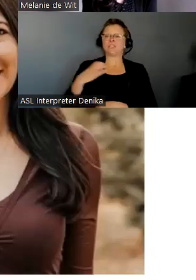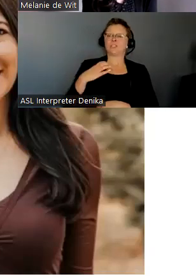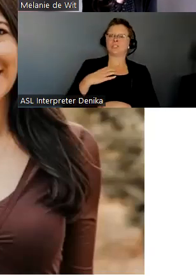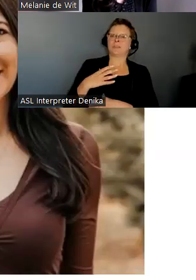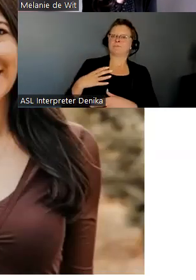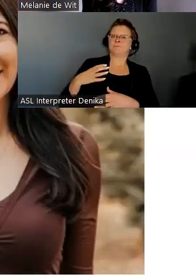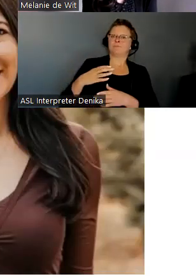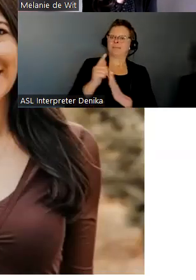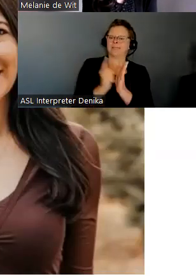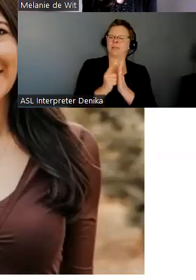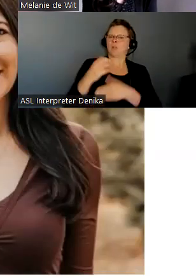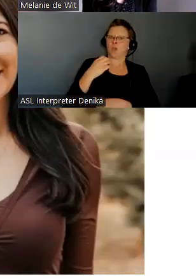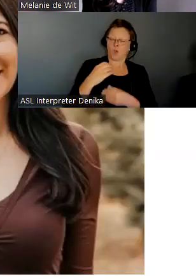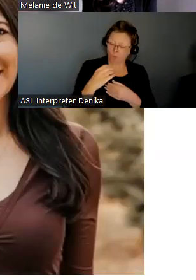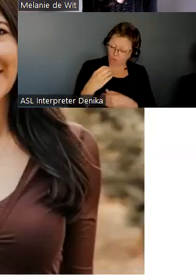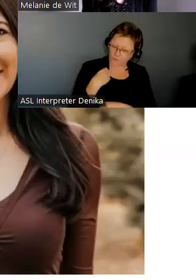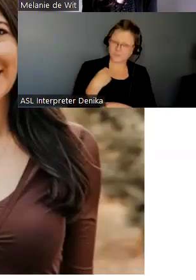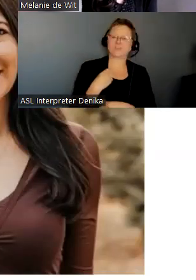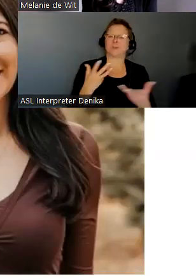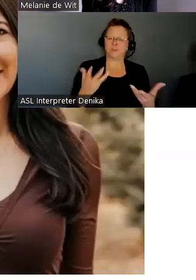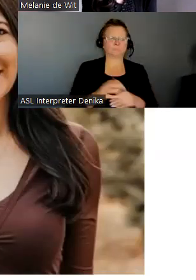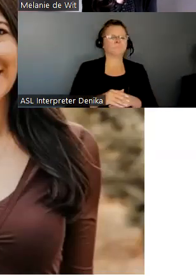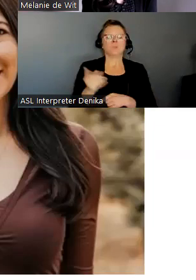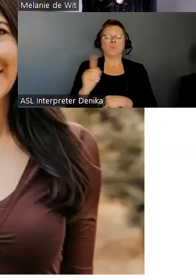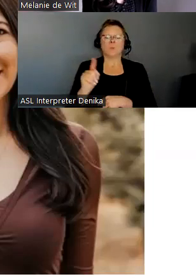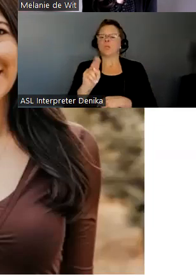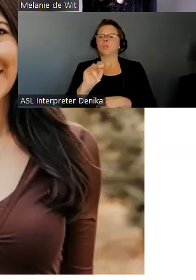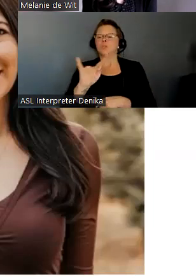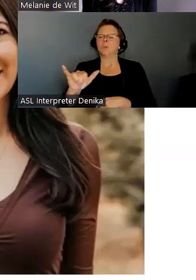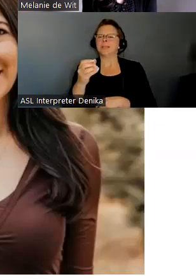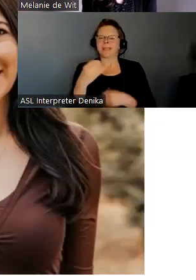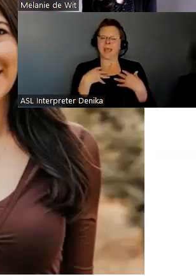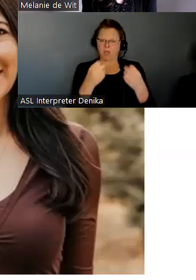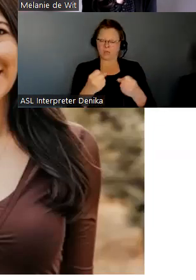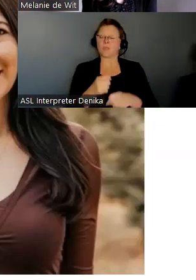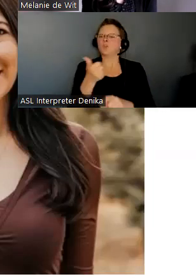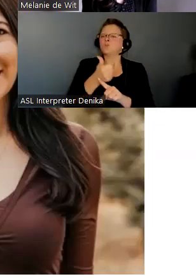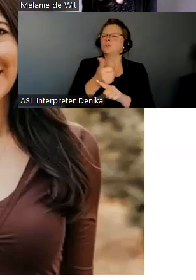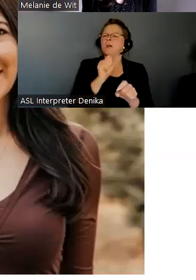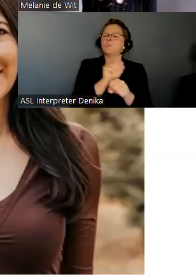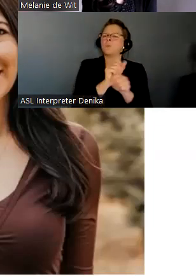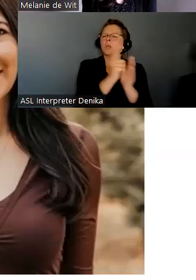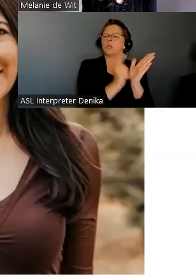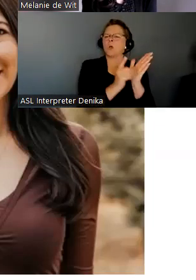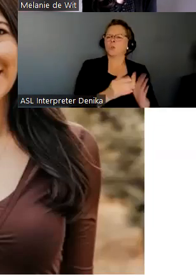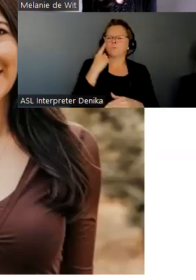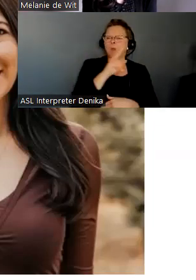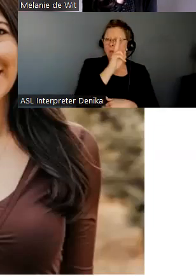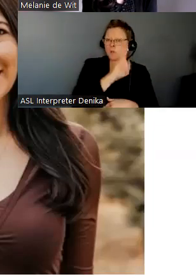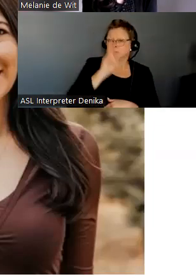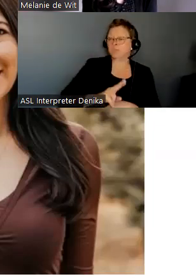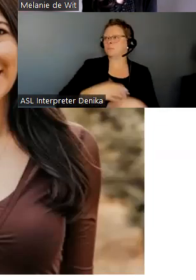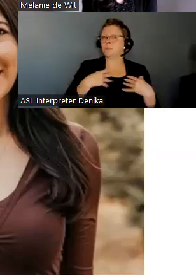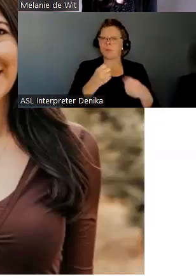Health. And Melanie has been working as a lawyer on behalf of hospitals and healthcare for over 15